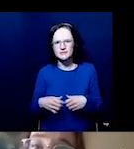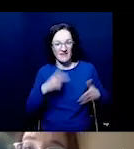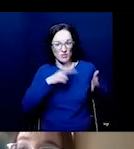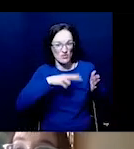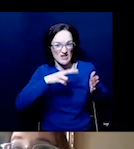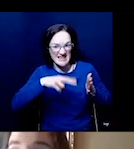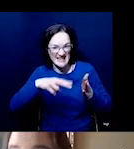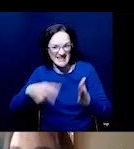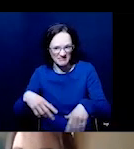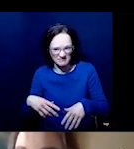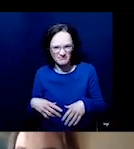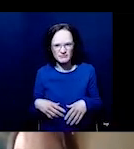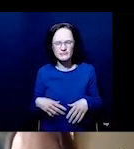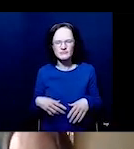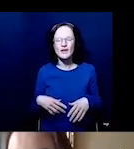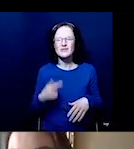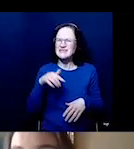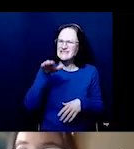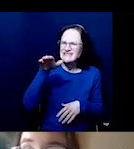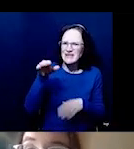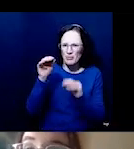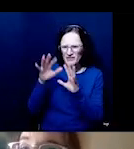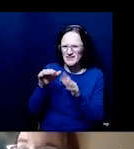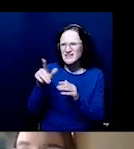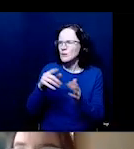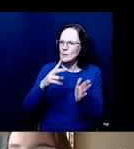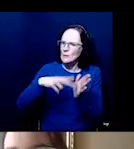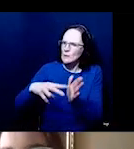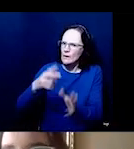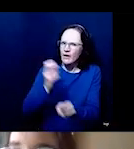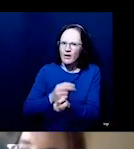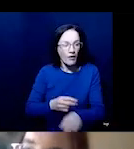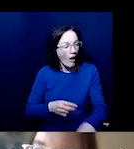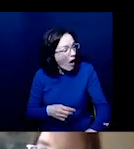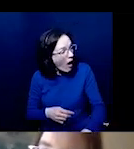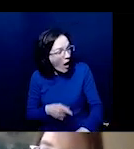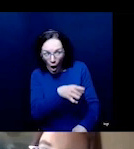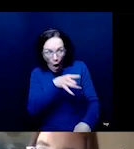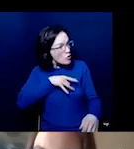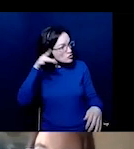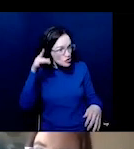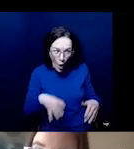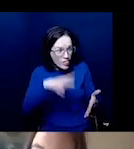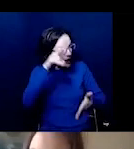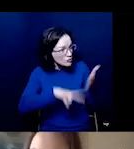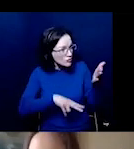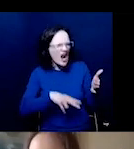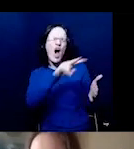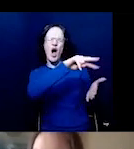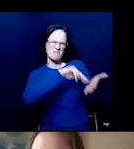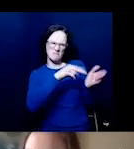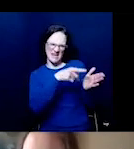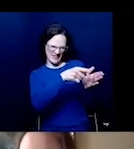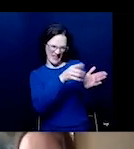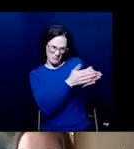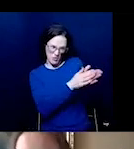difficult for me. And the professor literally answered, oh, well, you just don't like reading because you haven't read the right book. But would you say to